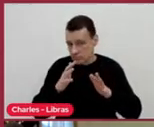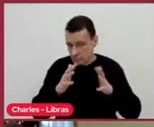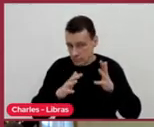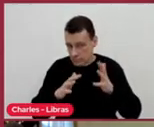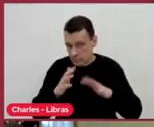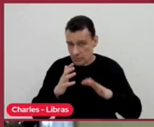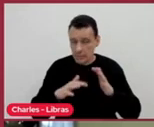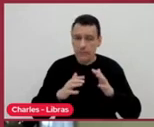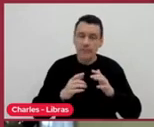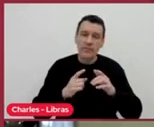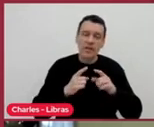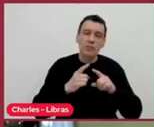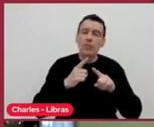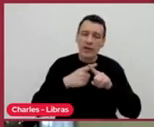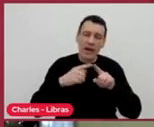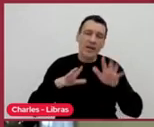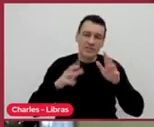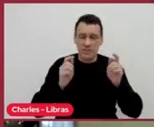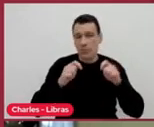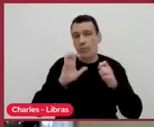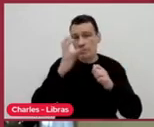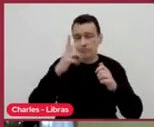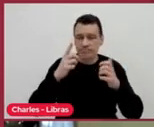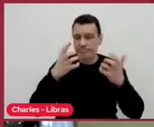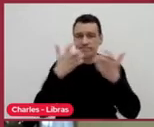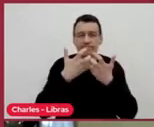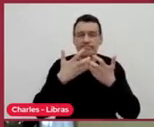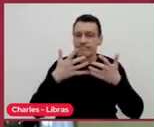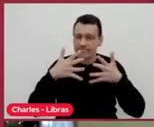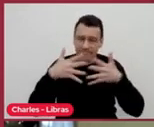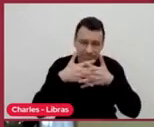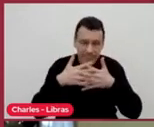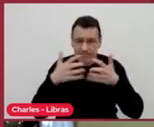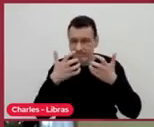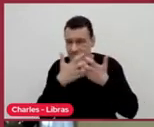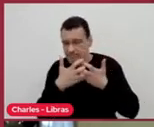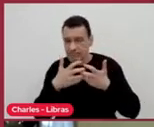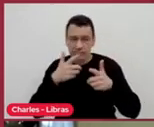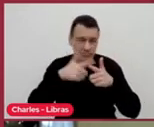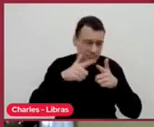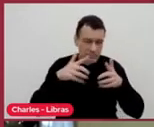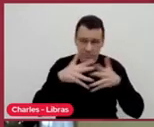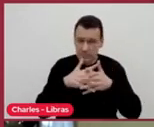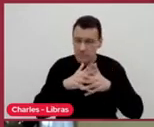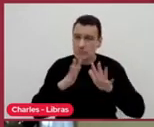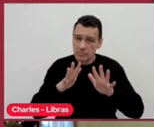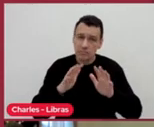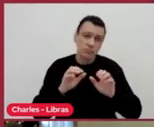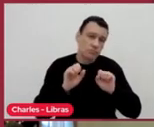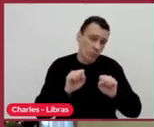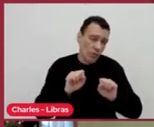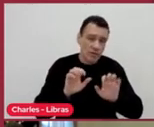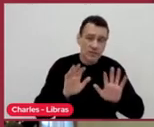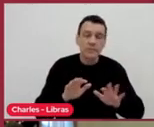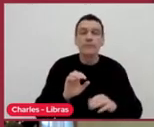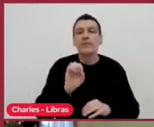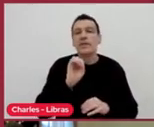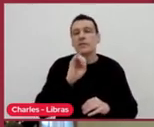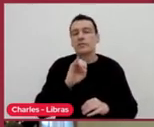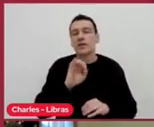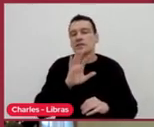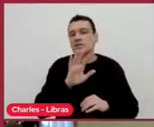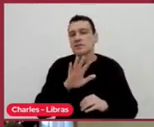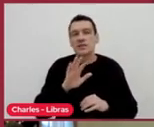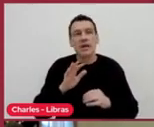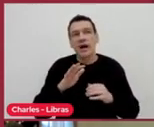all doable, it's all possible. But the first thing that I can imagine a person will ask when we show this kind of